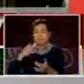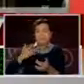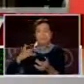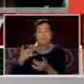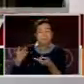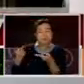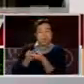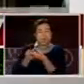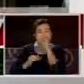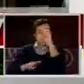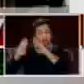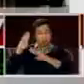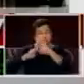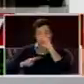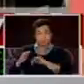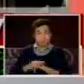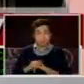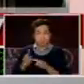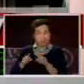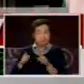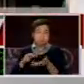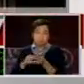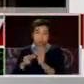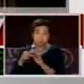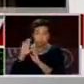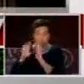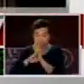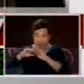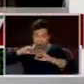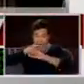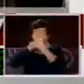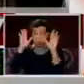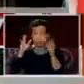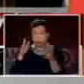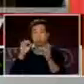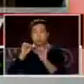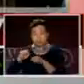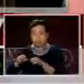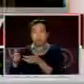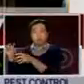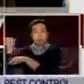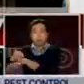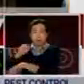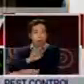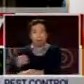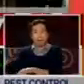mo masabi na the Constitution is clear, so the Constitution will of course prevail over an ordinary law.